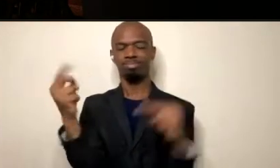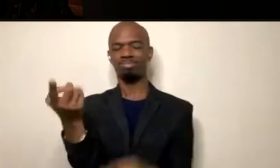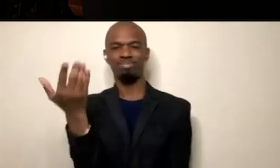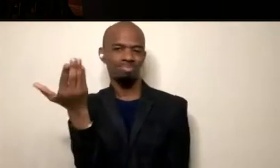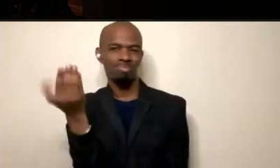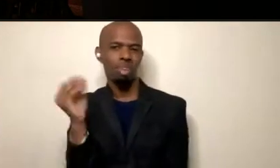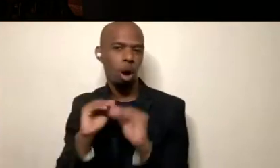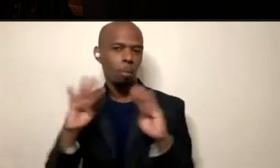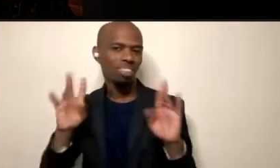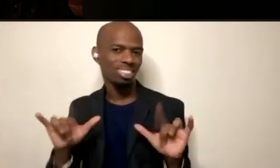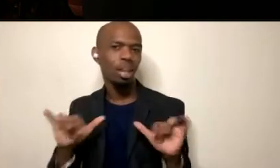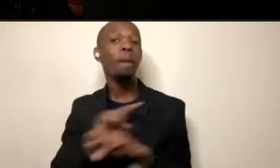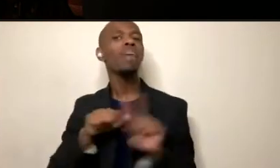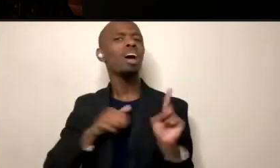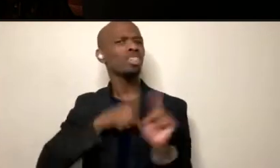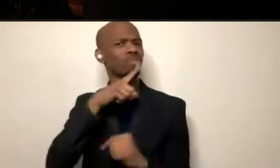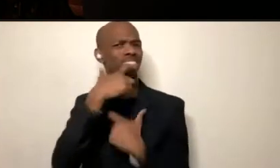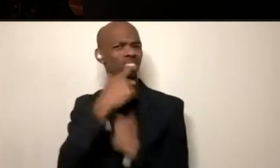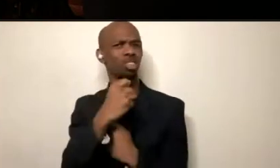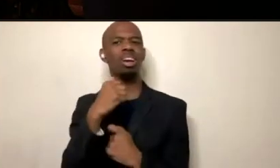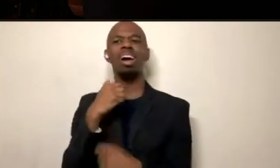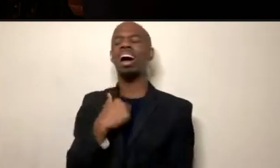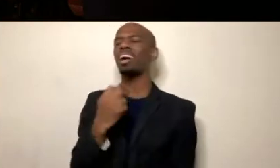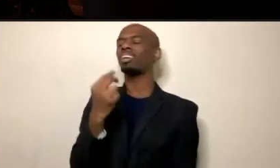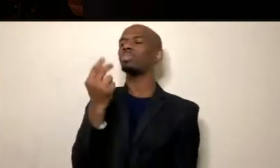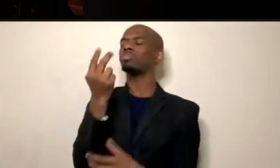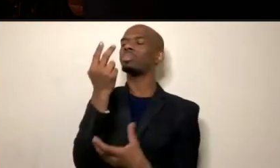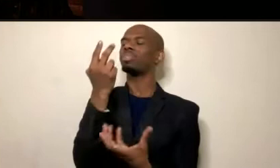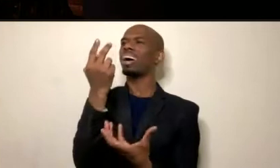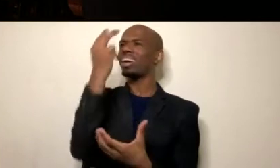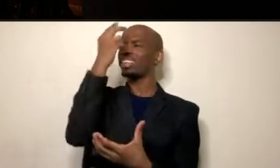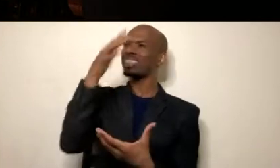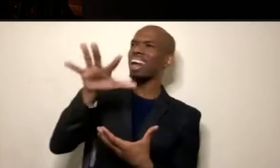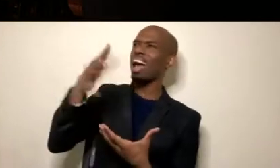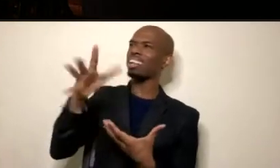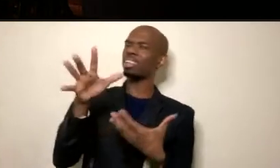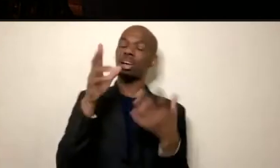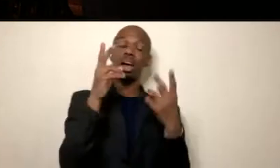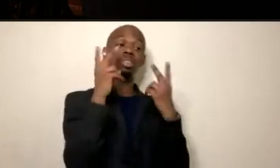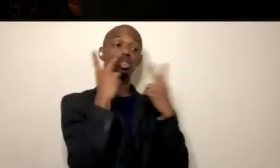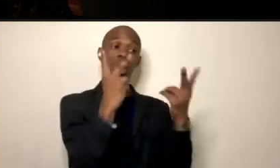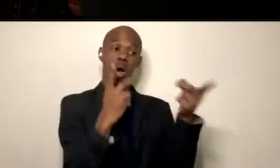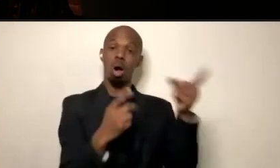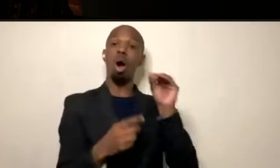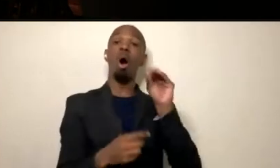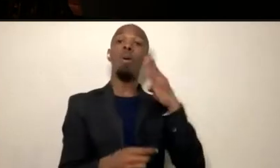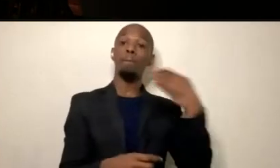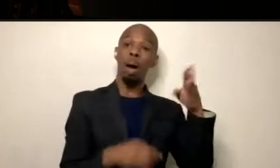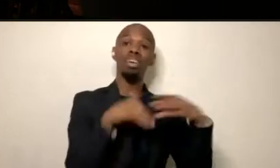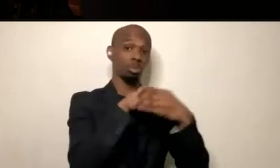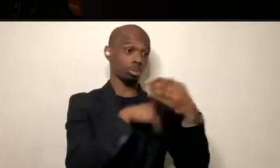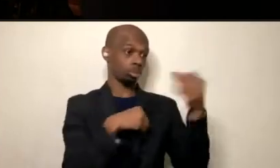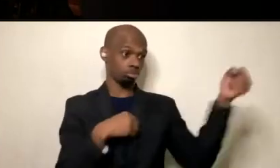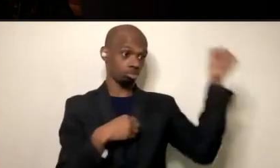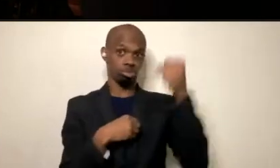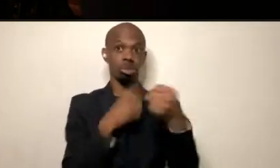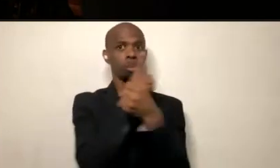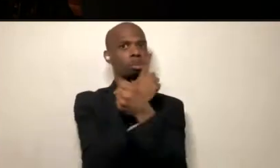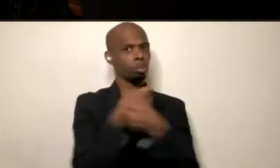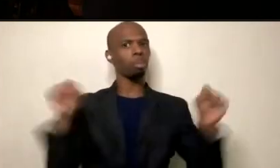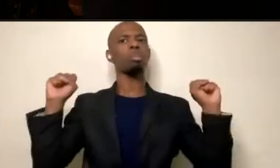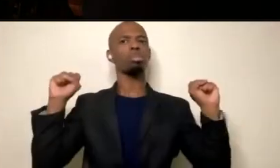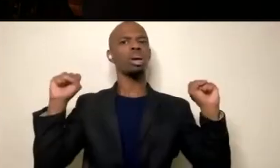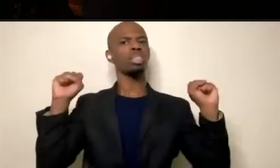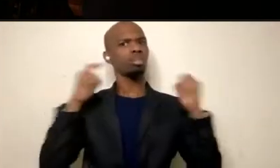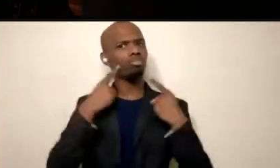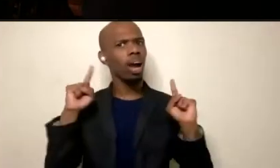that what was coming, it broke my heart that the country turned over, and all of a sudden this man shows up and says, see, well, they're not doing this, and